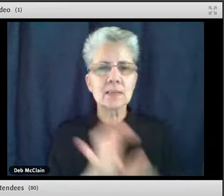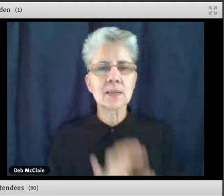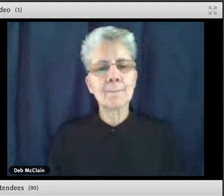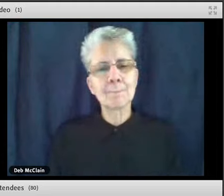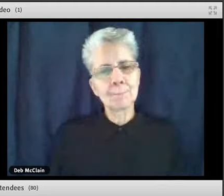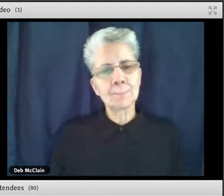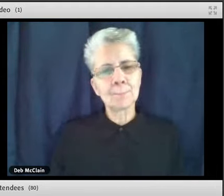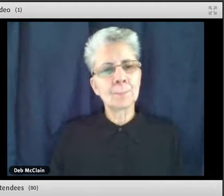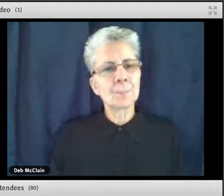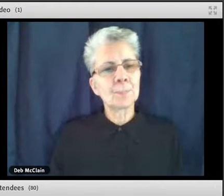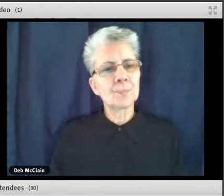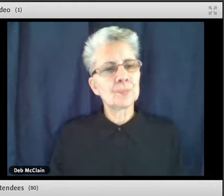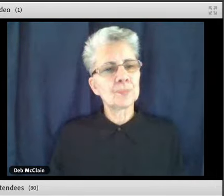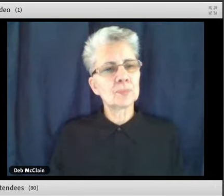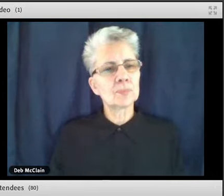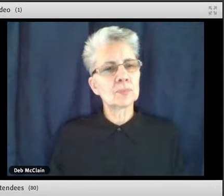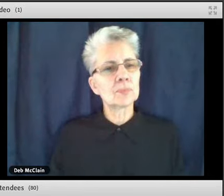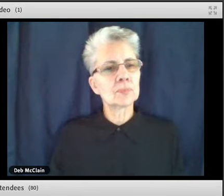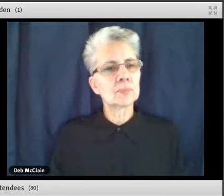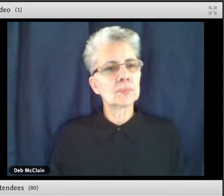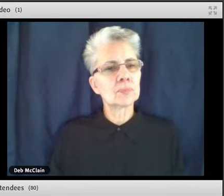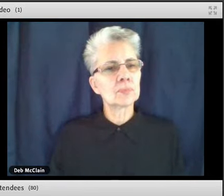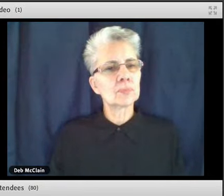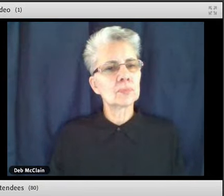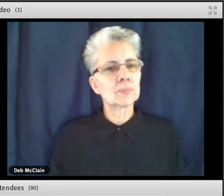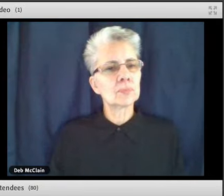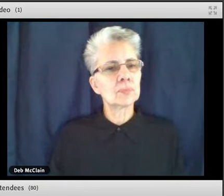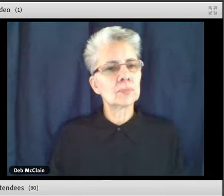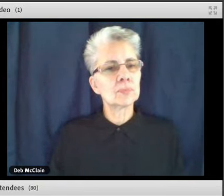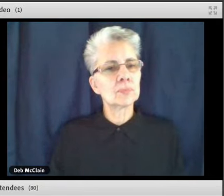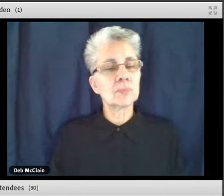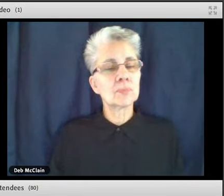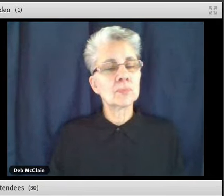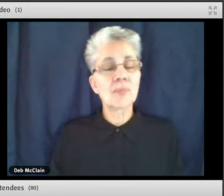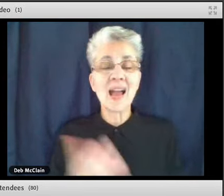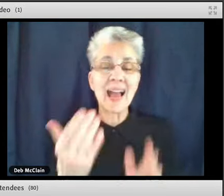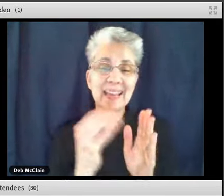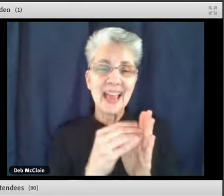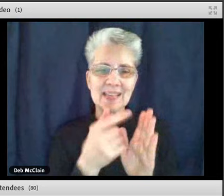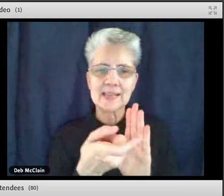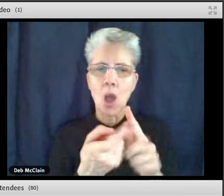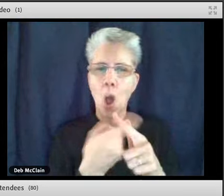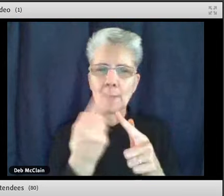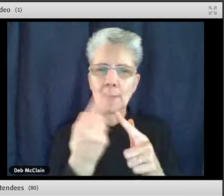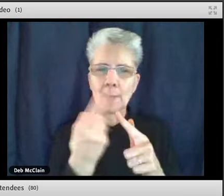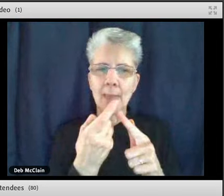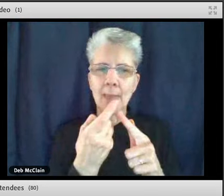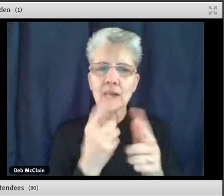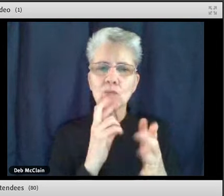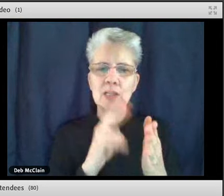let me scroll this up so you can see it. It's taking a second to come up. Sorry about that.